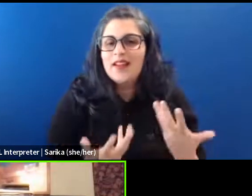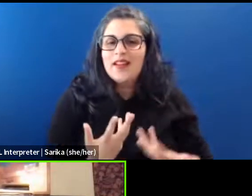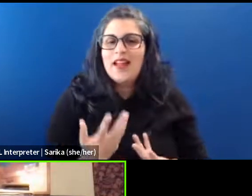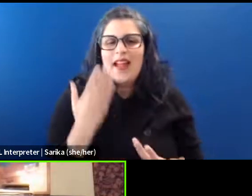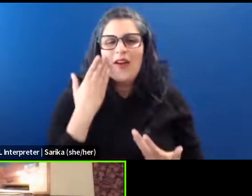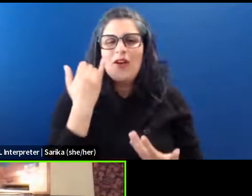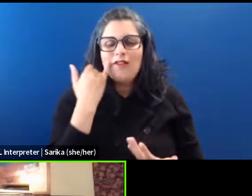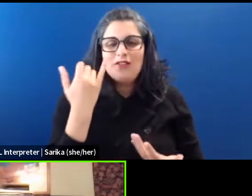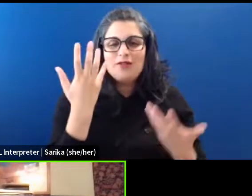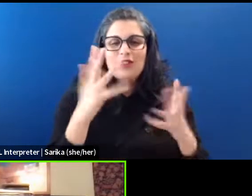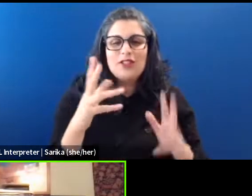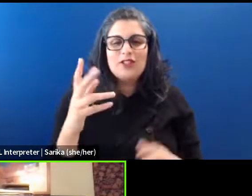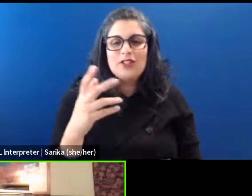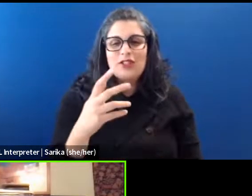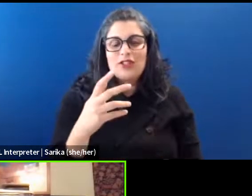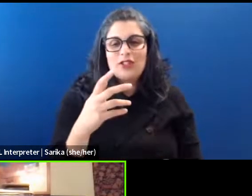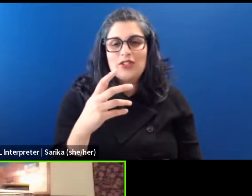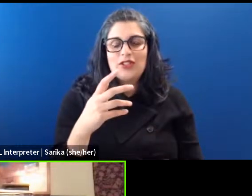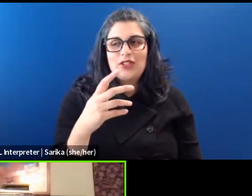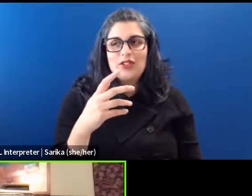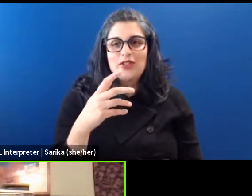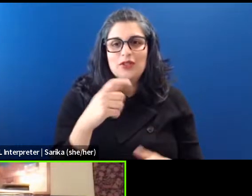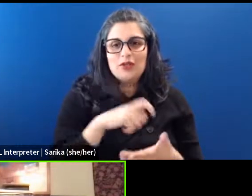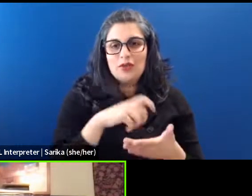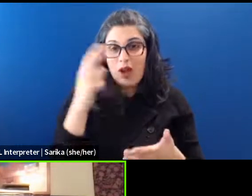a chance to read Spring Washam's,